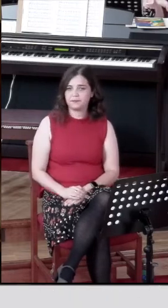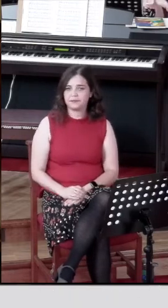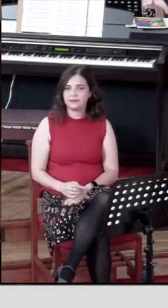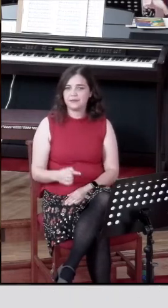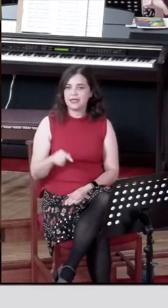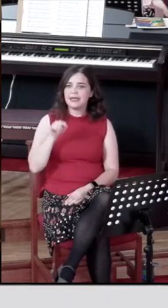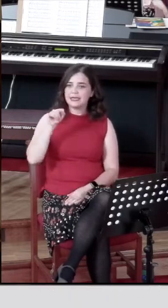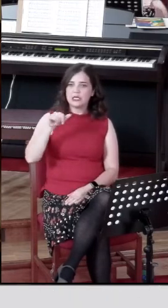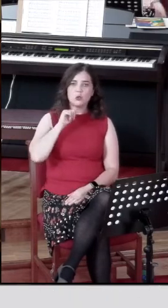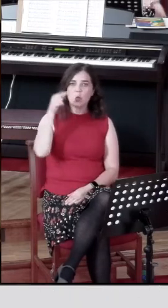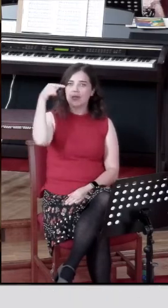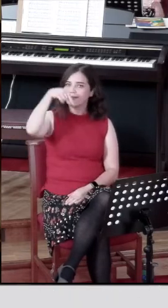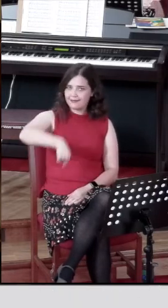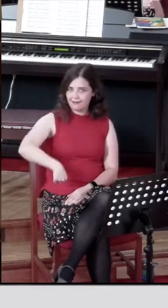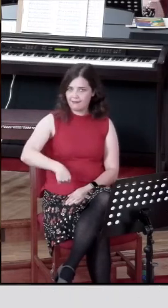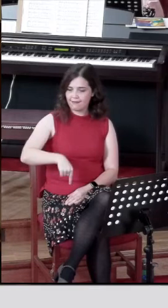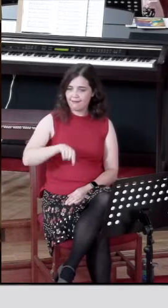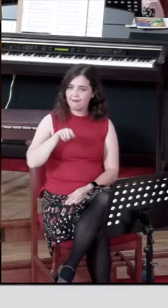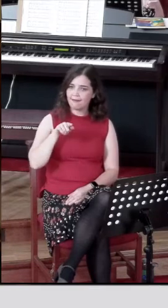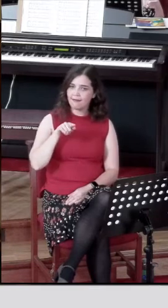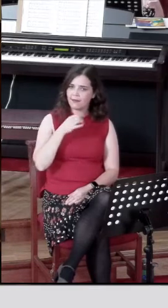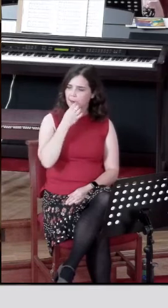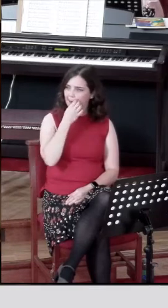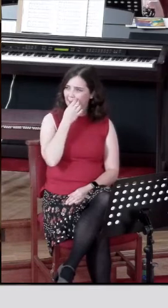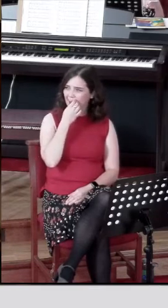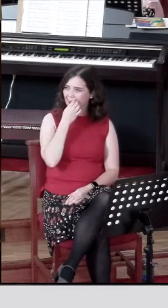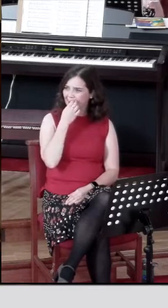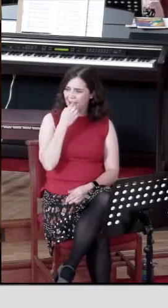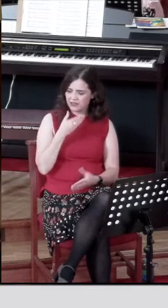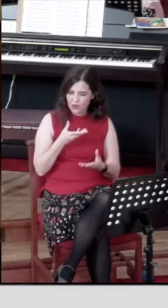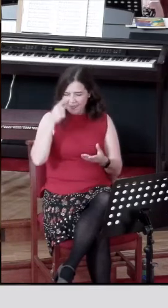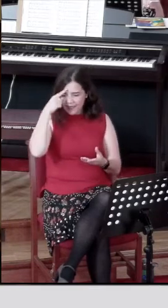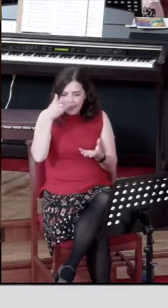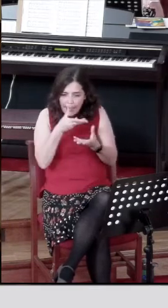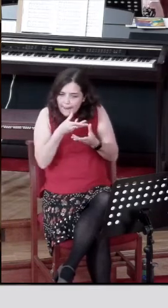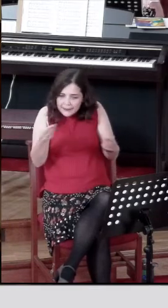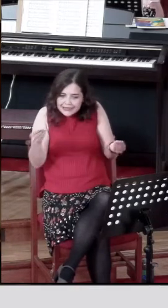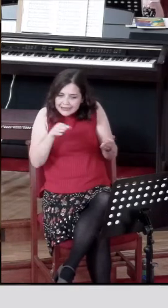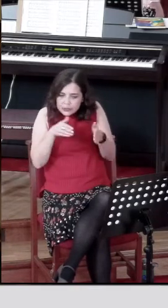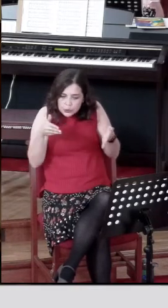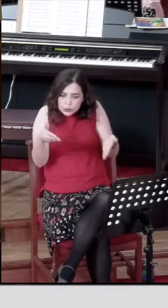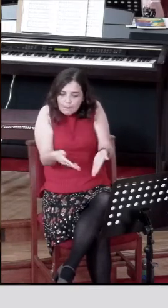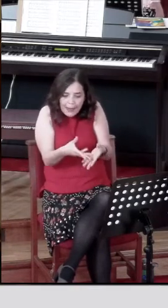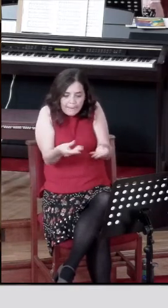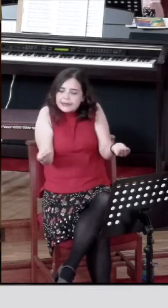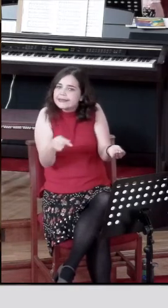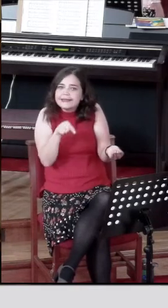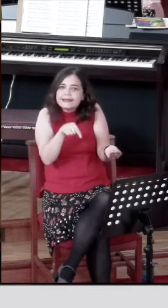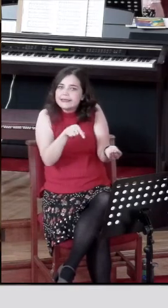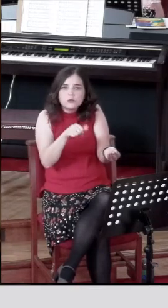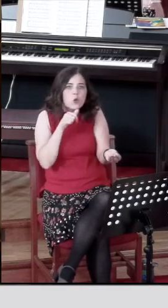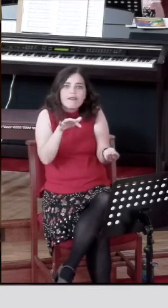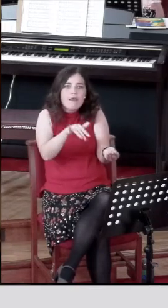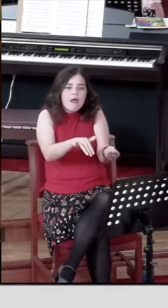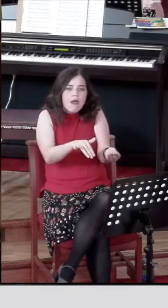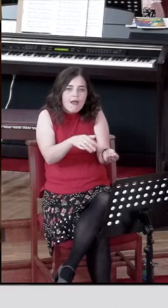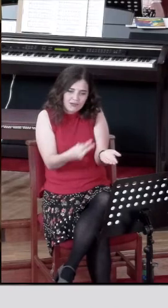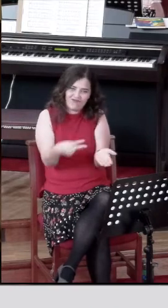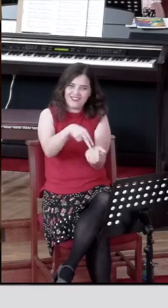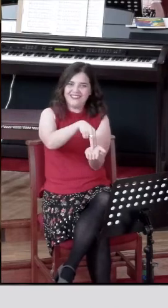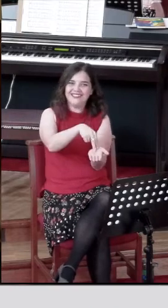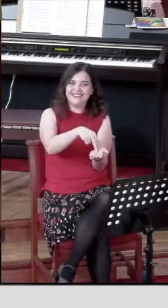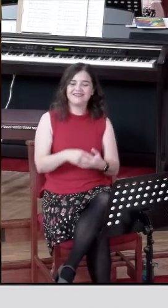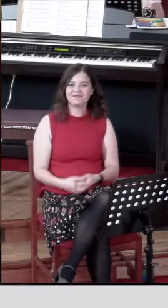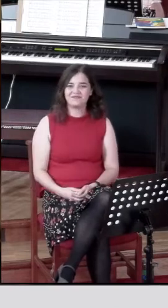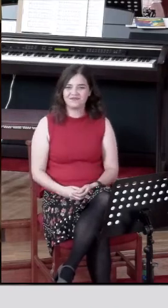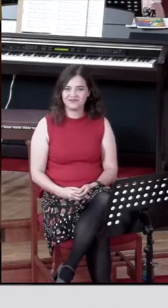He is not here. You think this empty tomb is not, he is not here. He has risen.